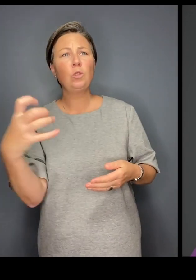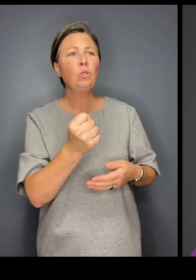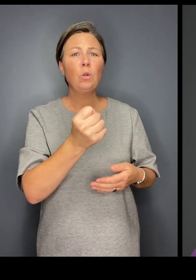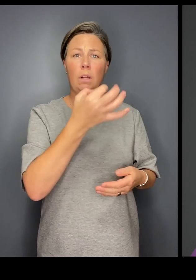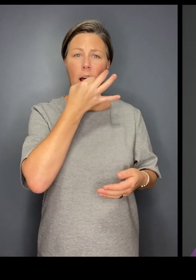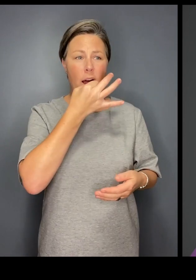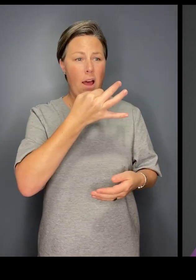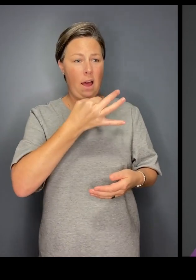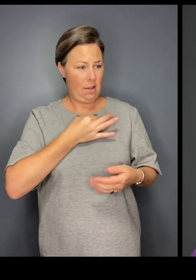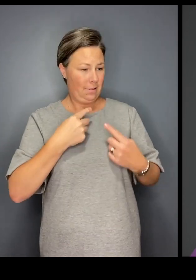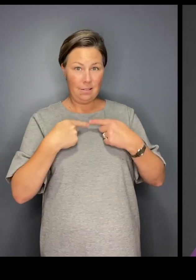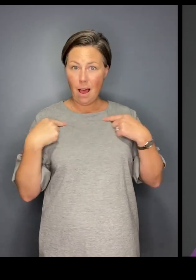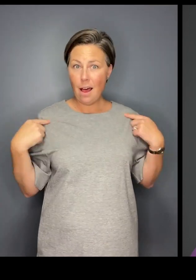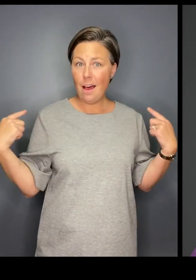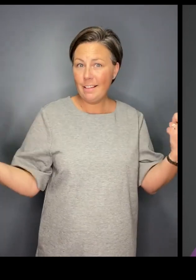other